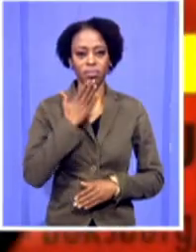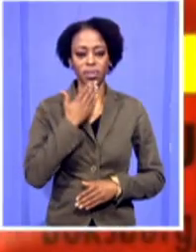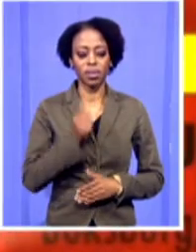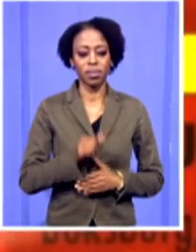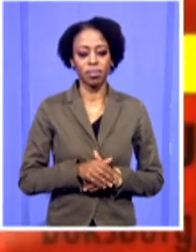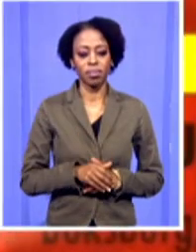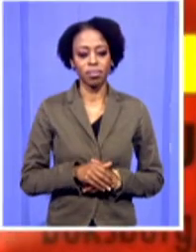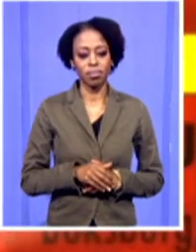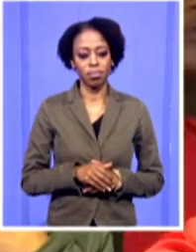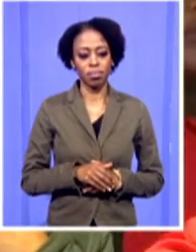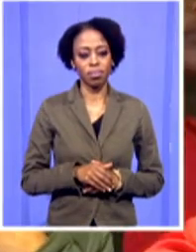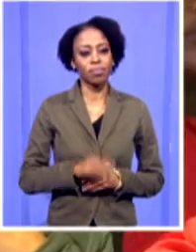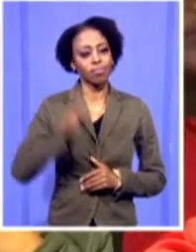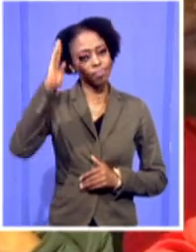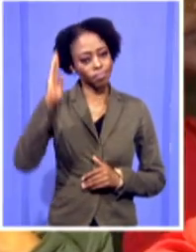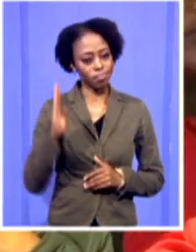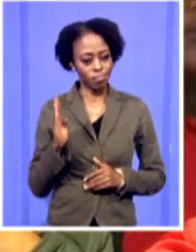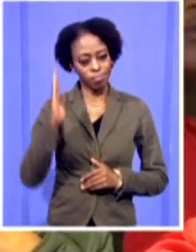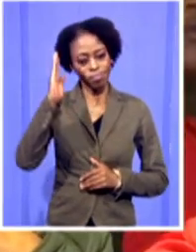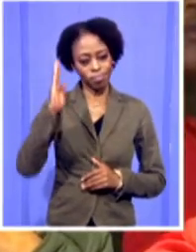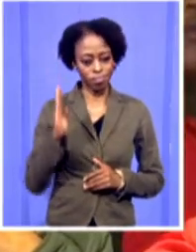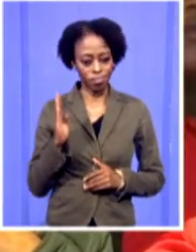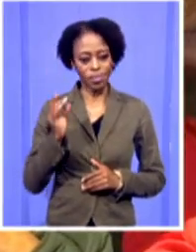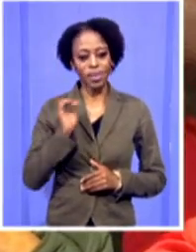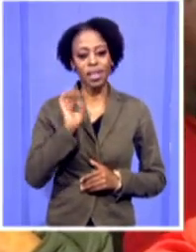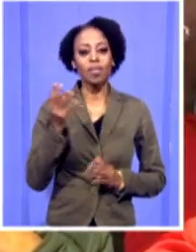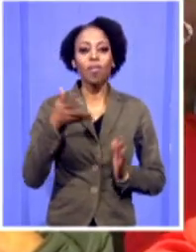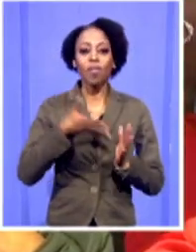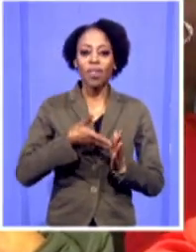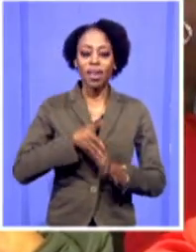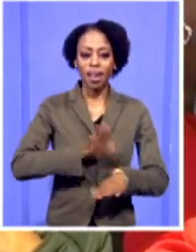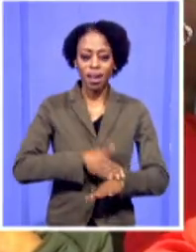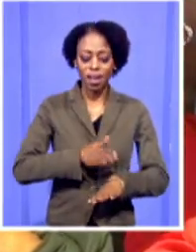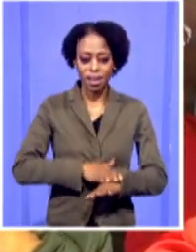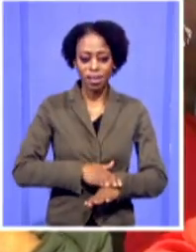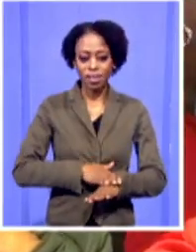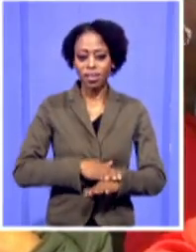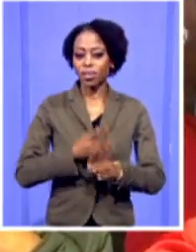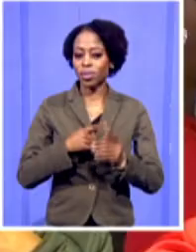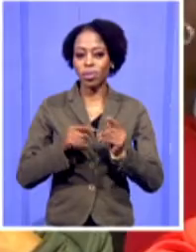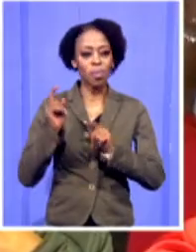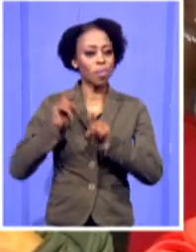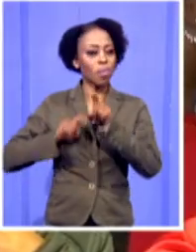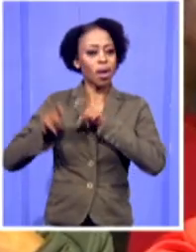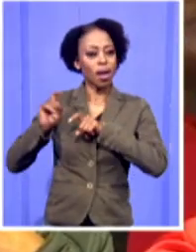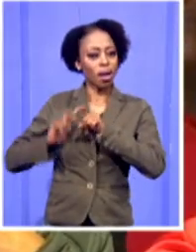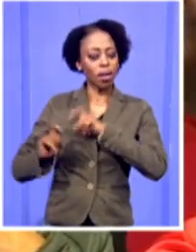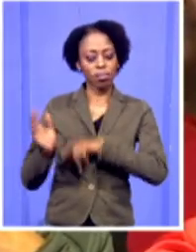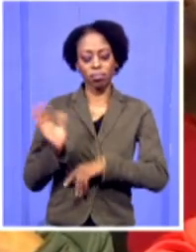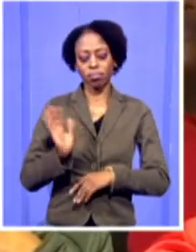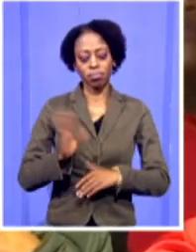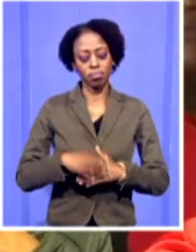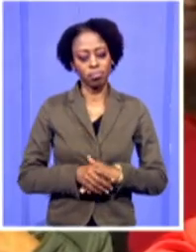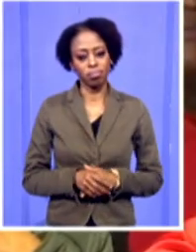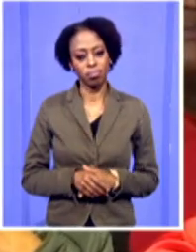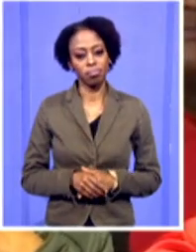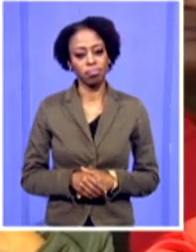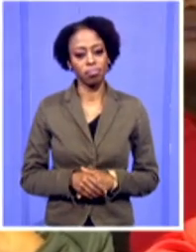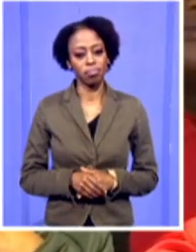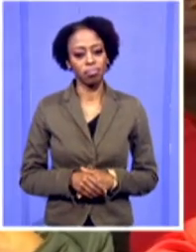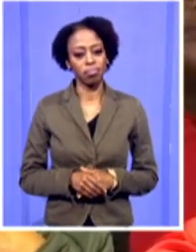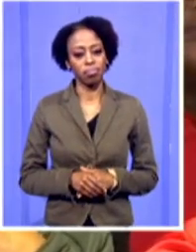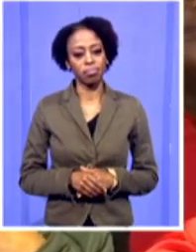No, comrade, put your hand down. If comrades came late, they are not going to take us back. I'm